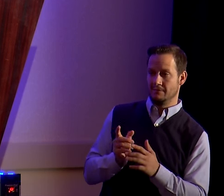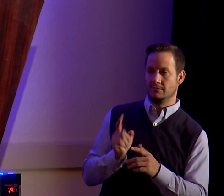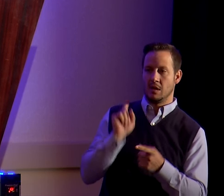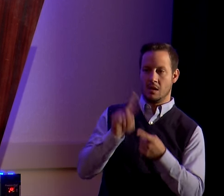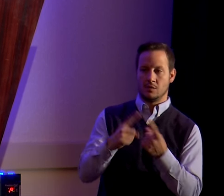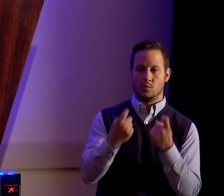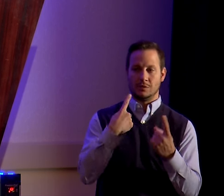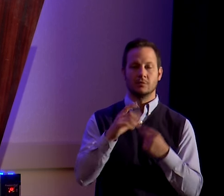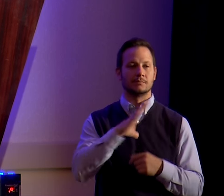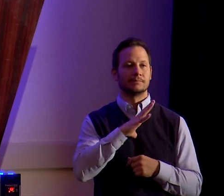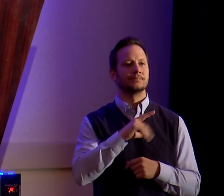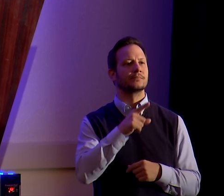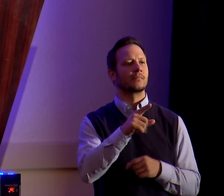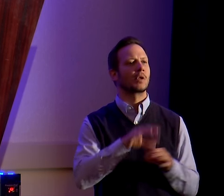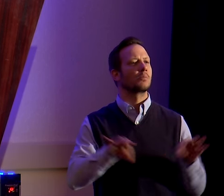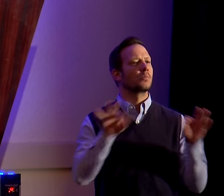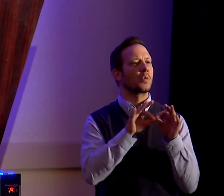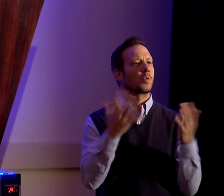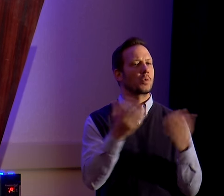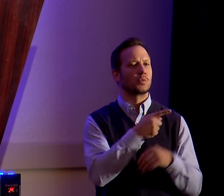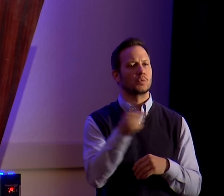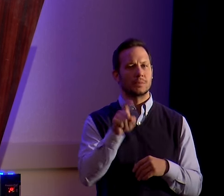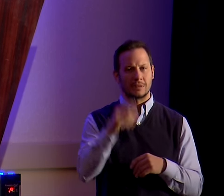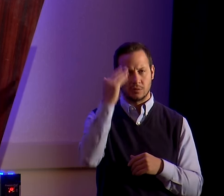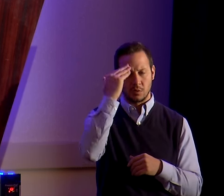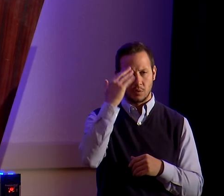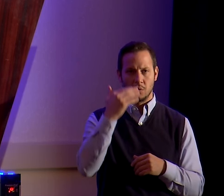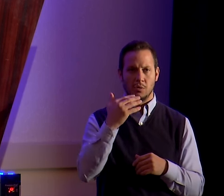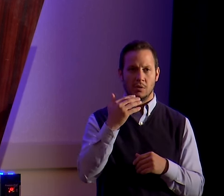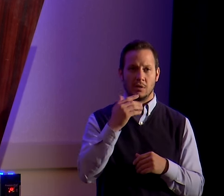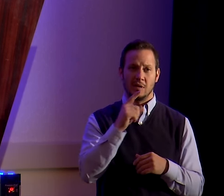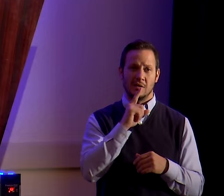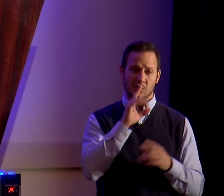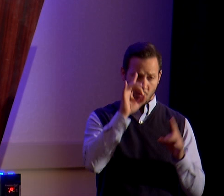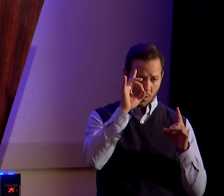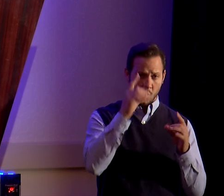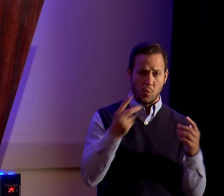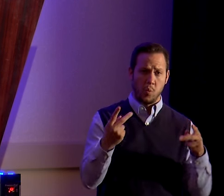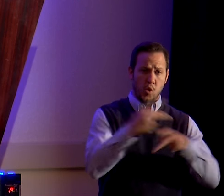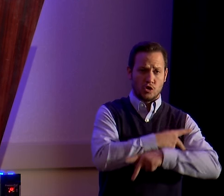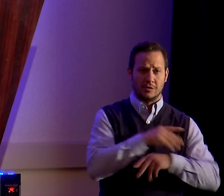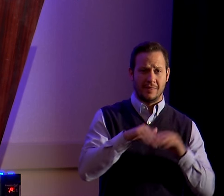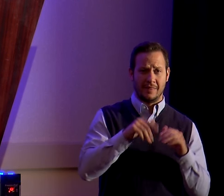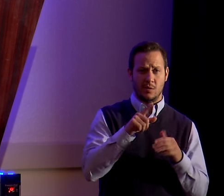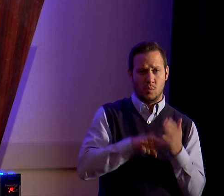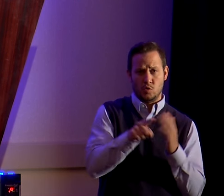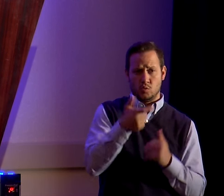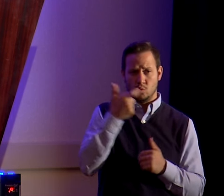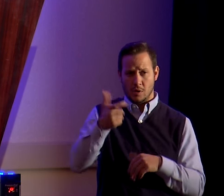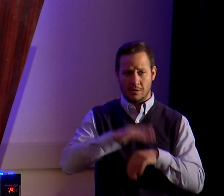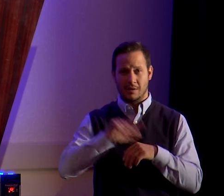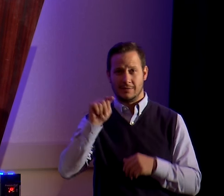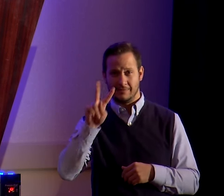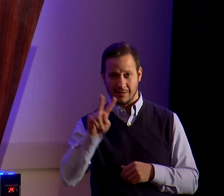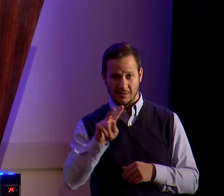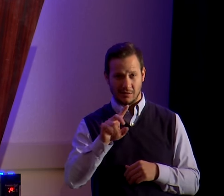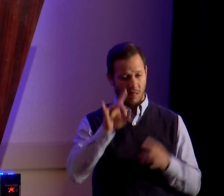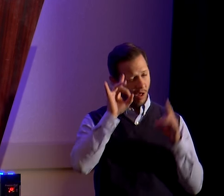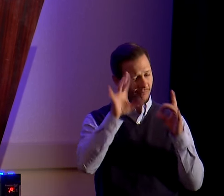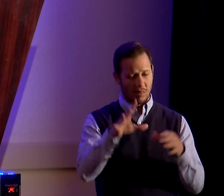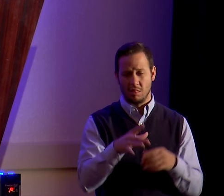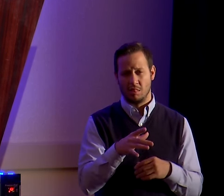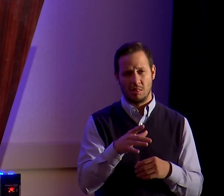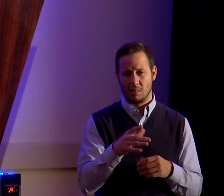The important thing about Survivor that you need to know is that it's a lot more horrible than you see on TV. A lot more, okay? And